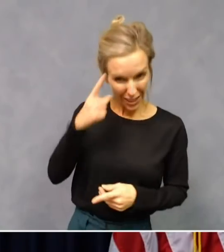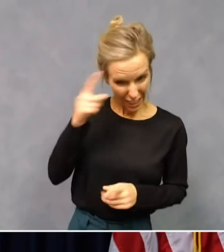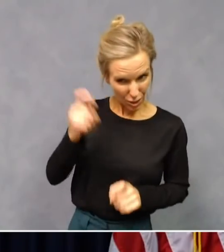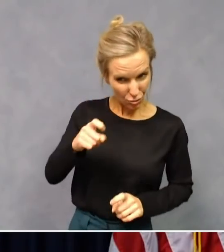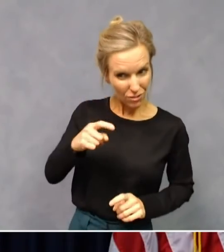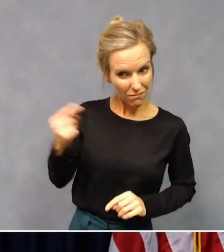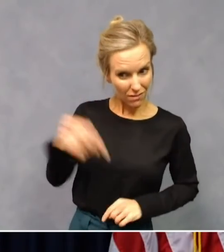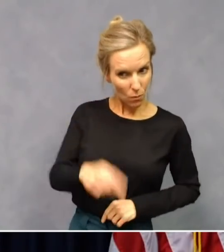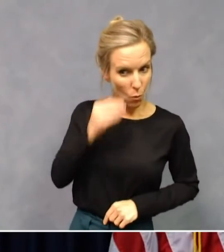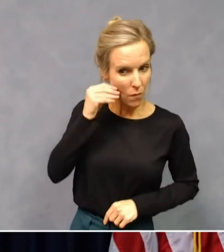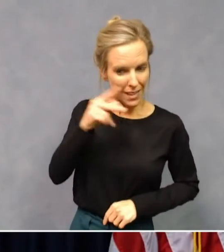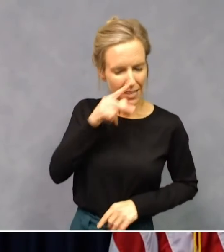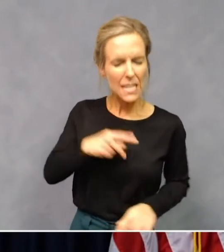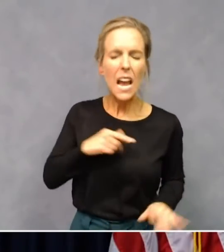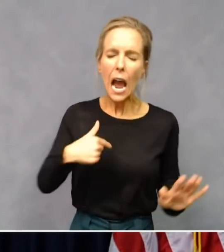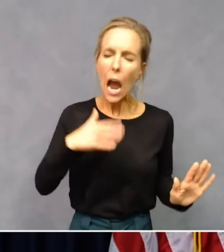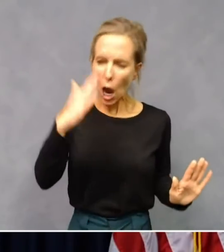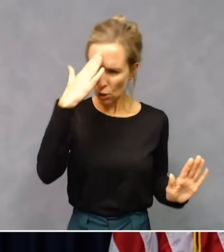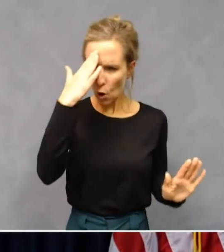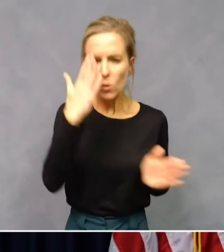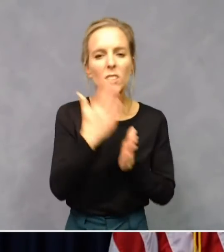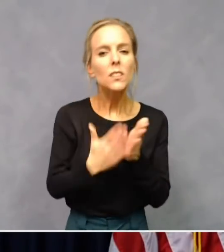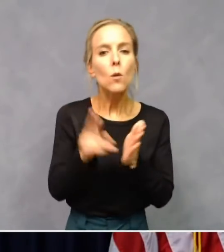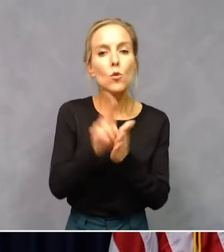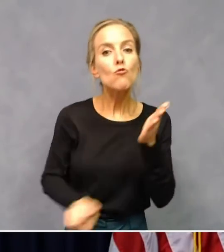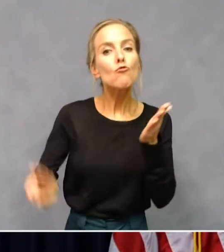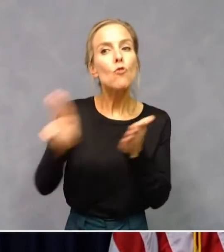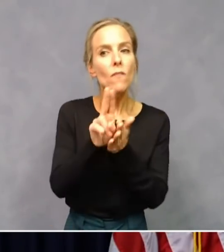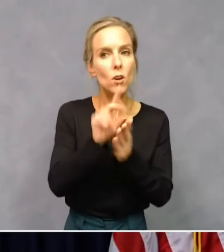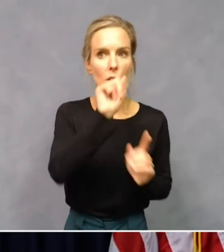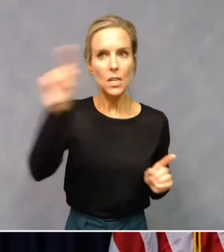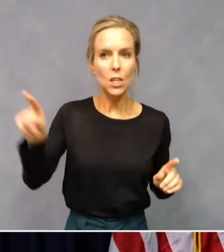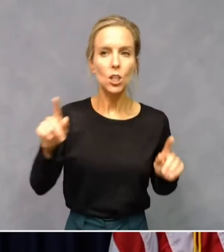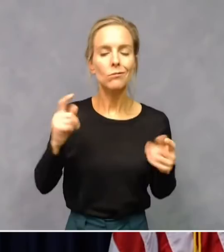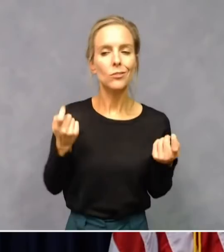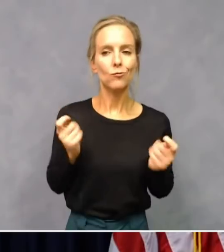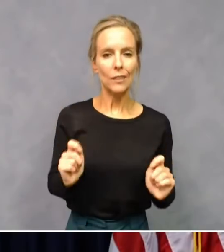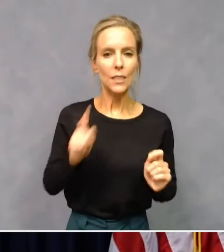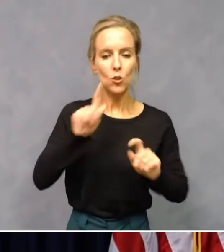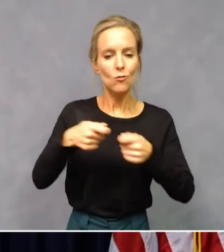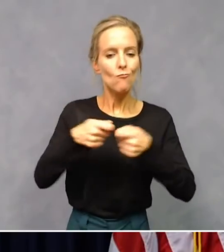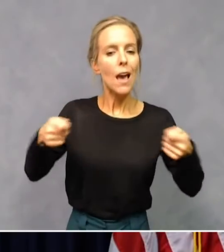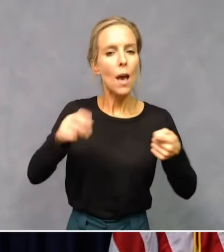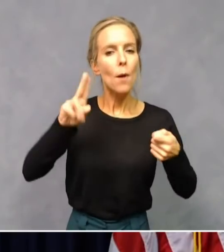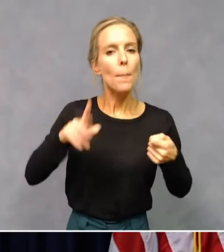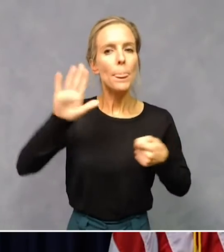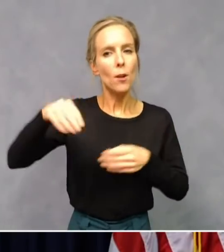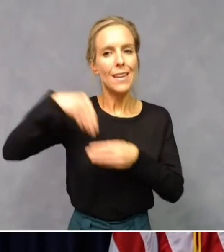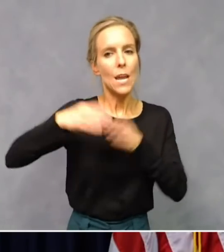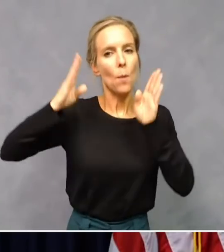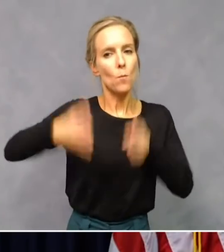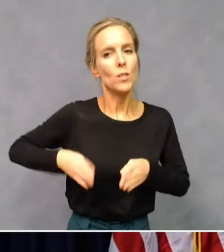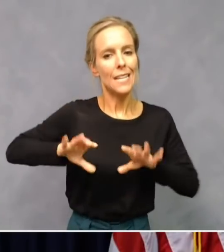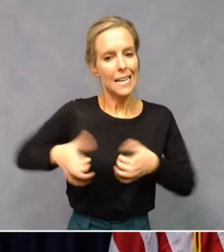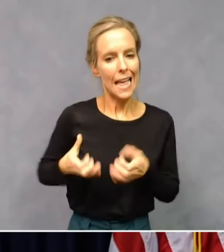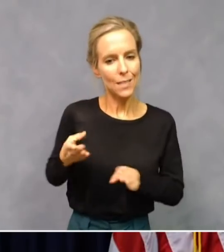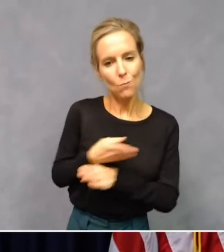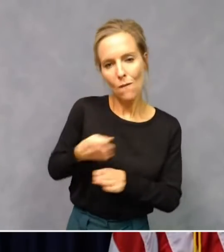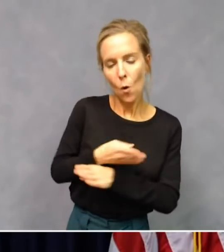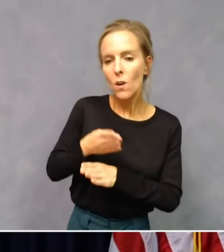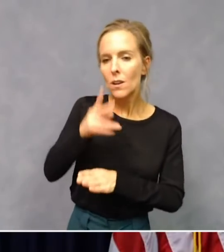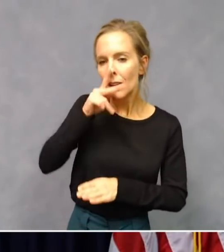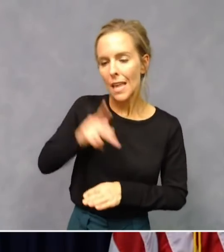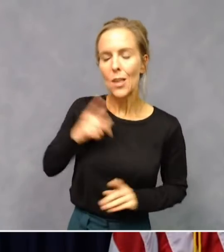Well, I know that some universities are trying to wrap up their in-person classes before Thanksgiving, realizing